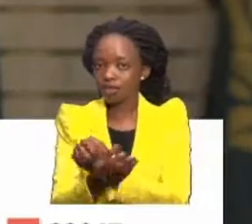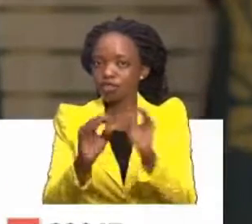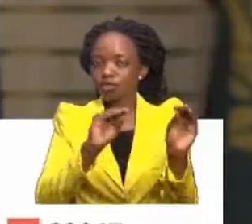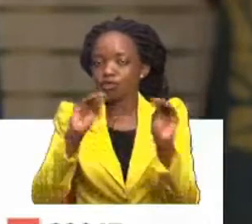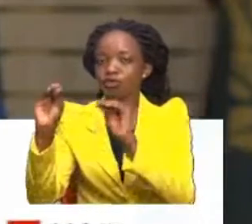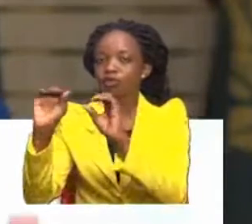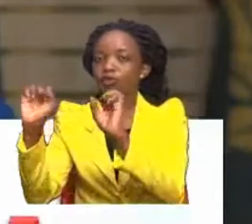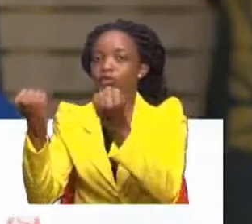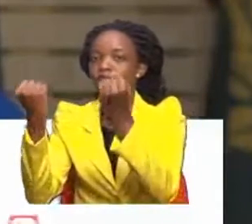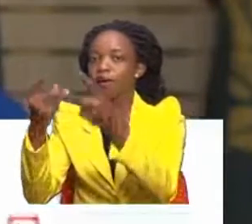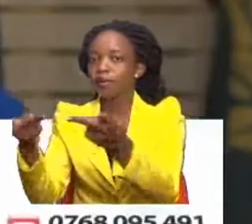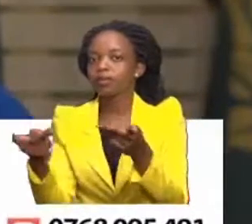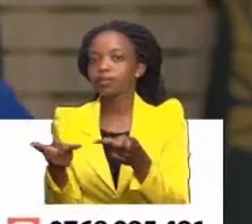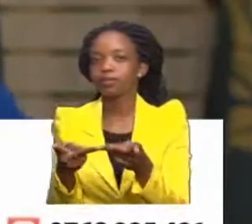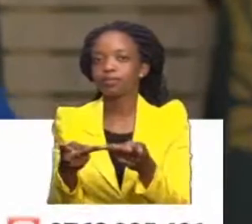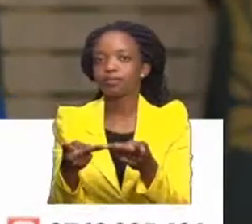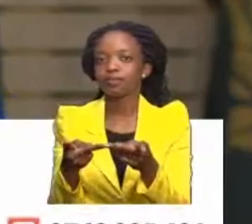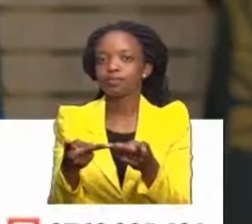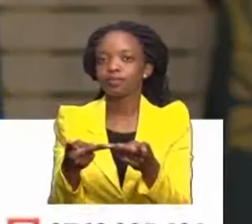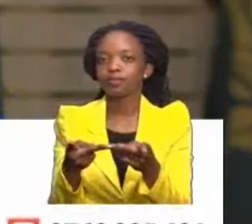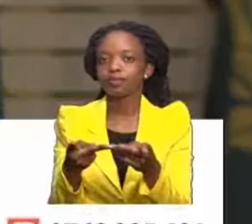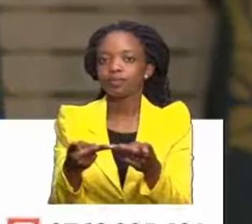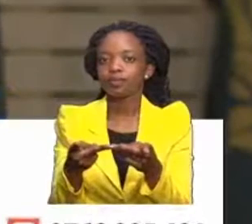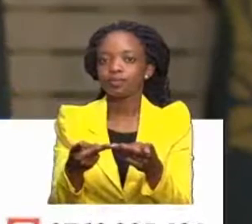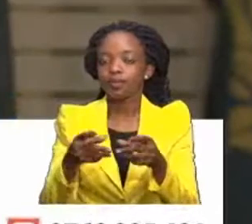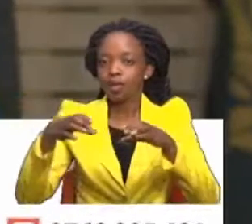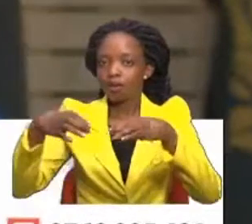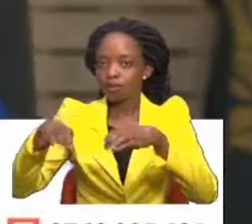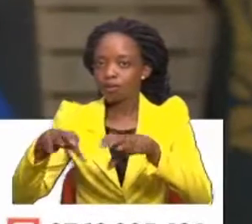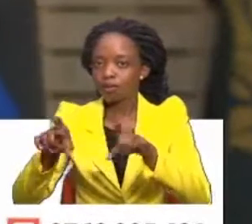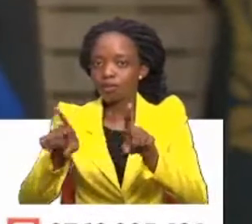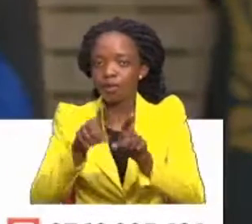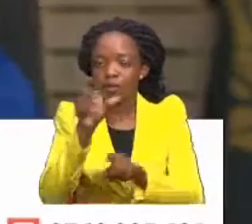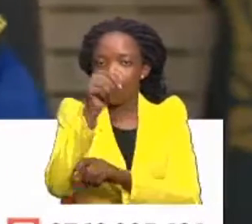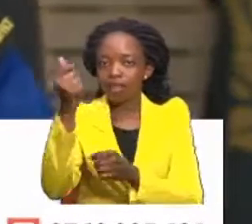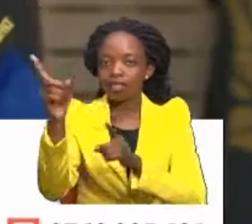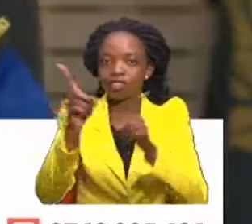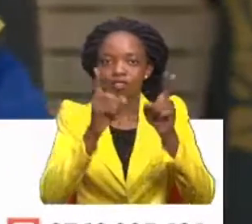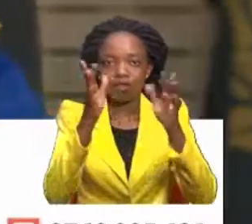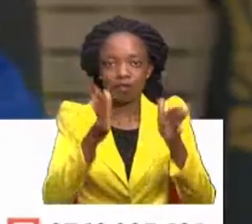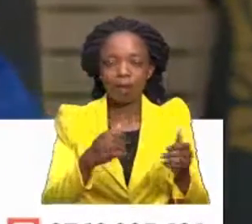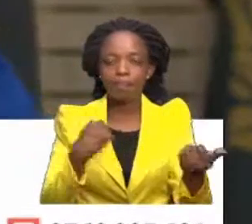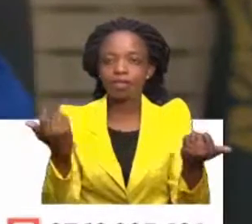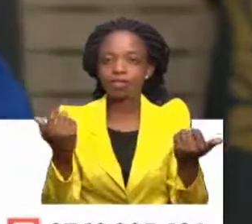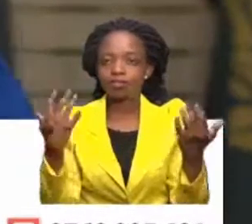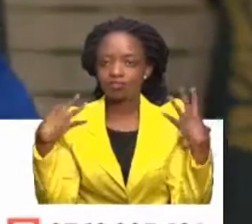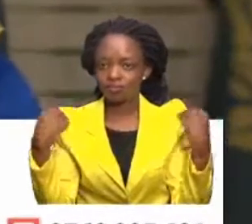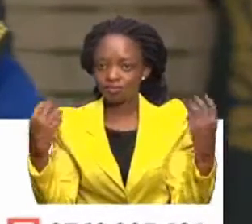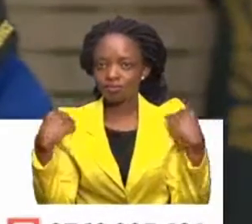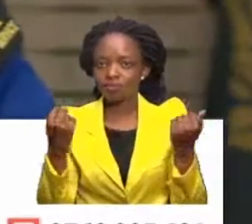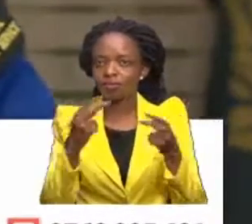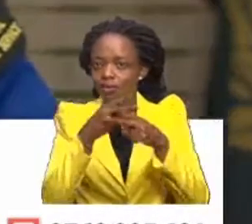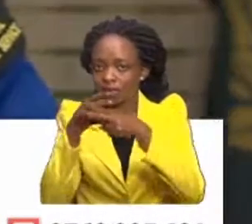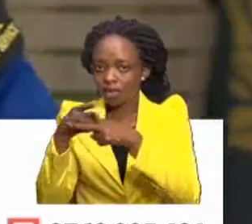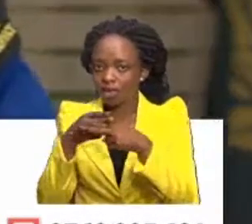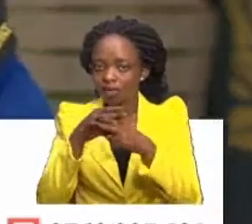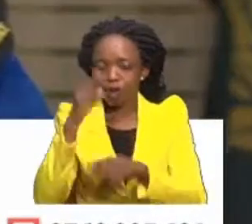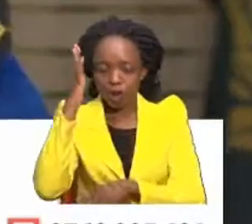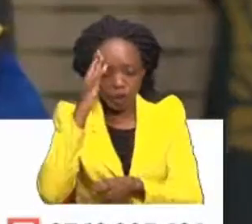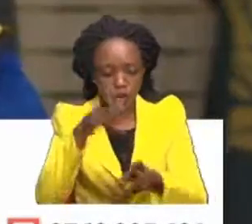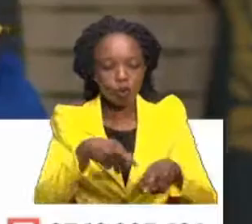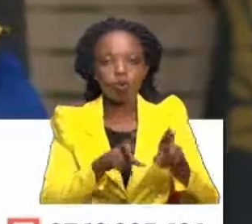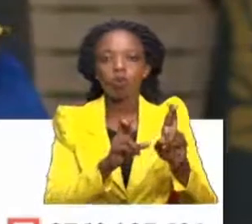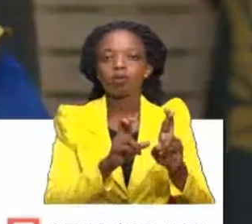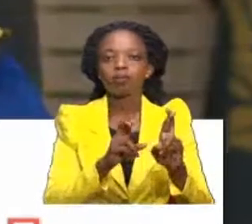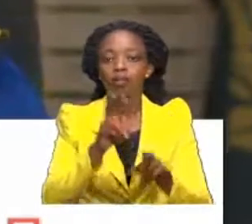safer places. Motorists and other travelers should also exercise caution or know our roads.